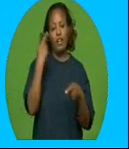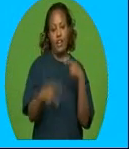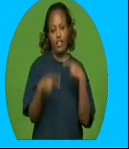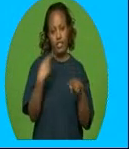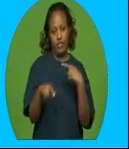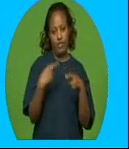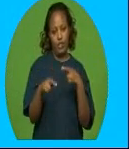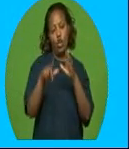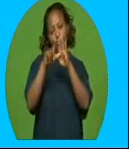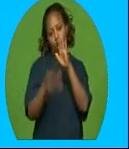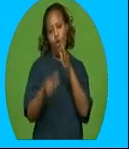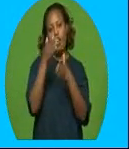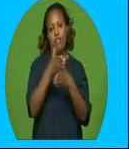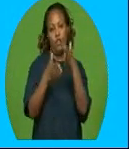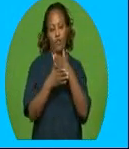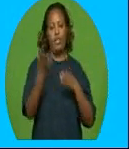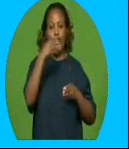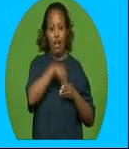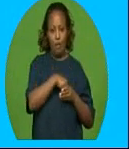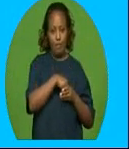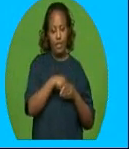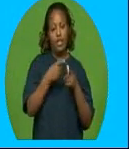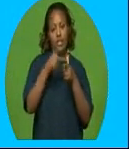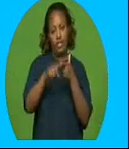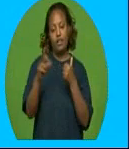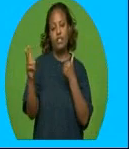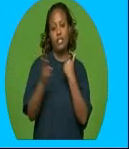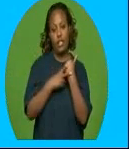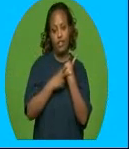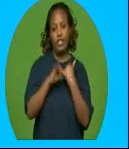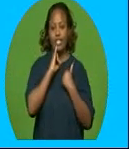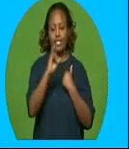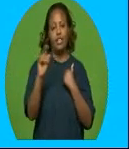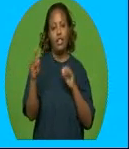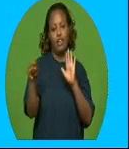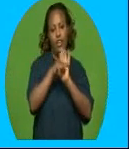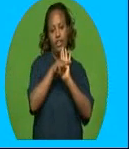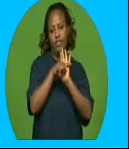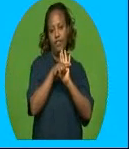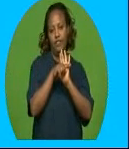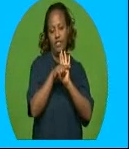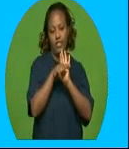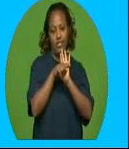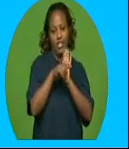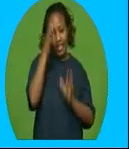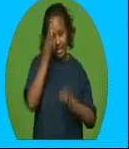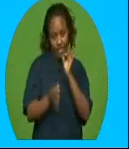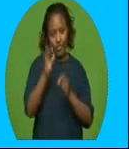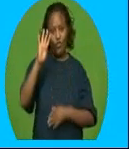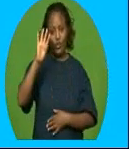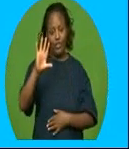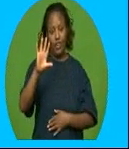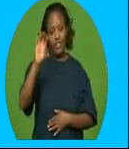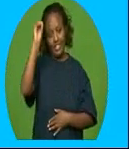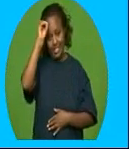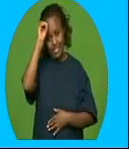for relatively low levels of income, then saving is negative. If